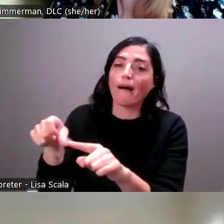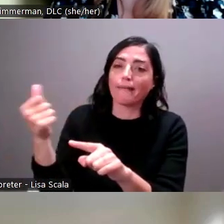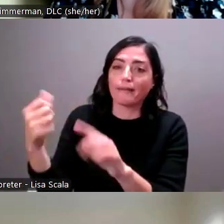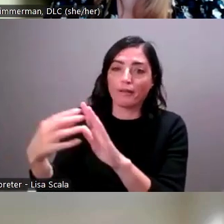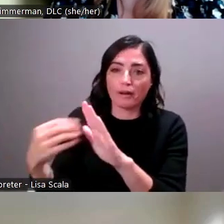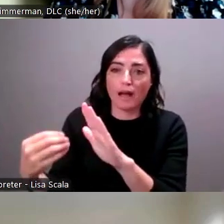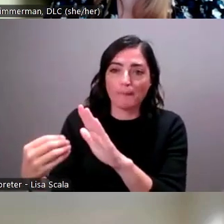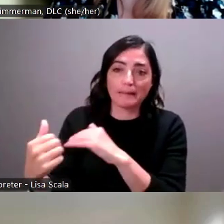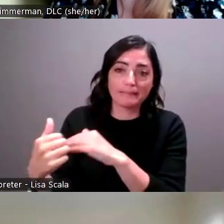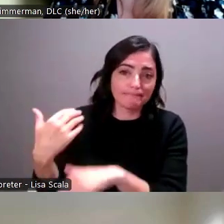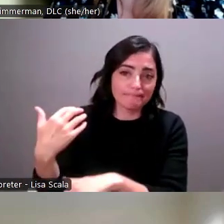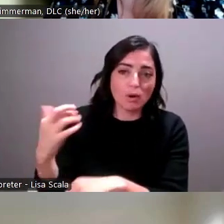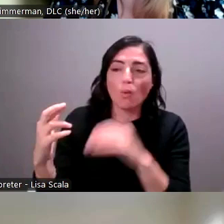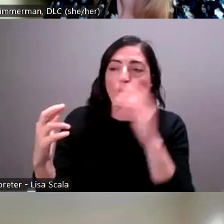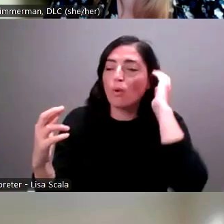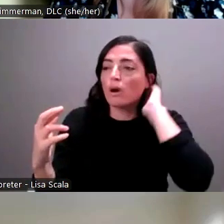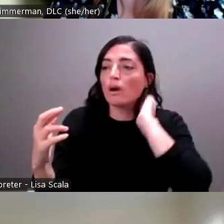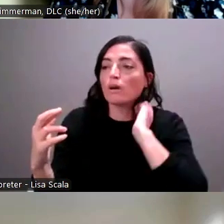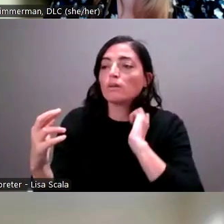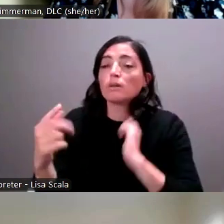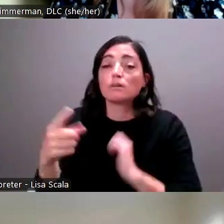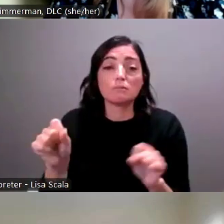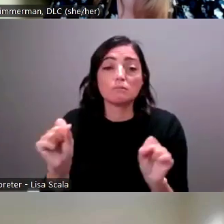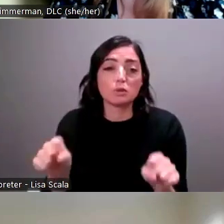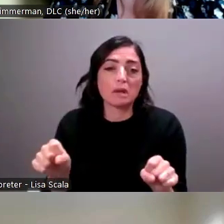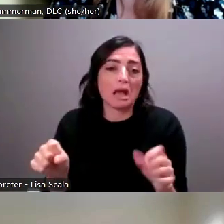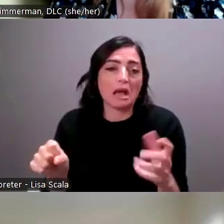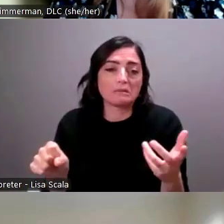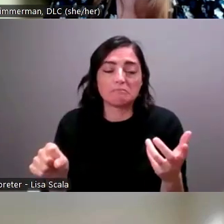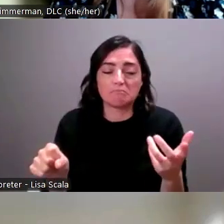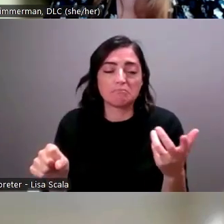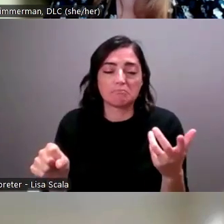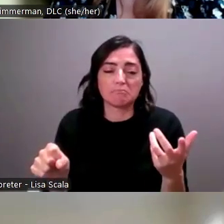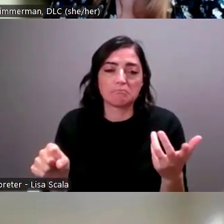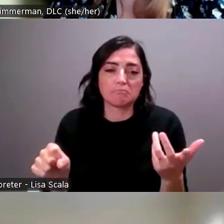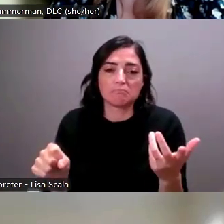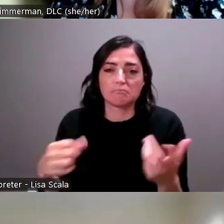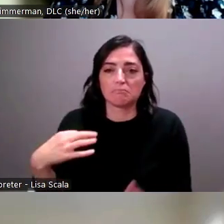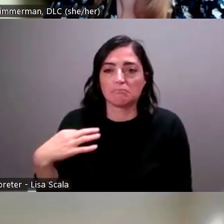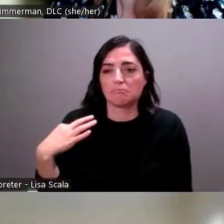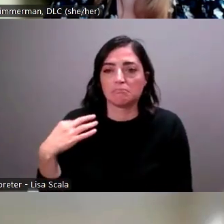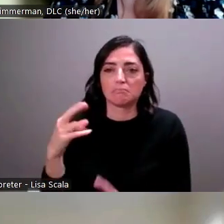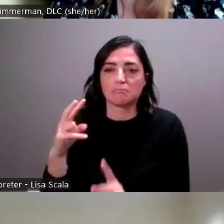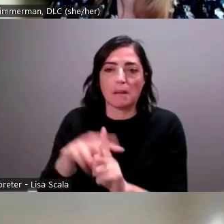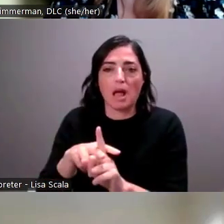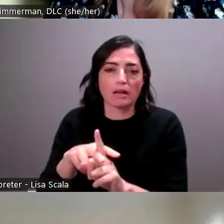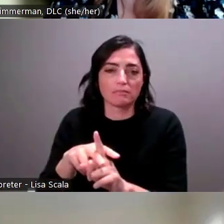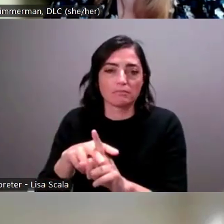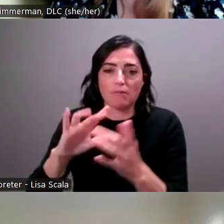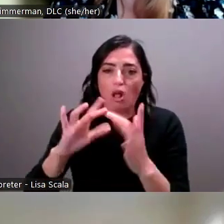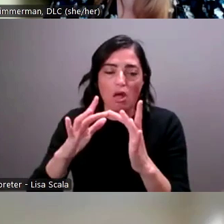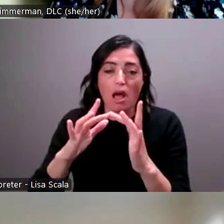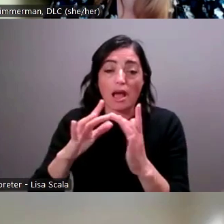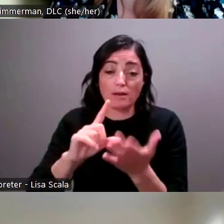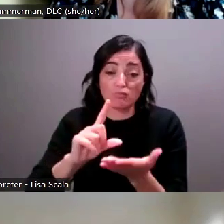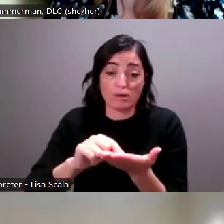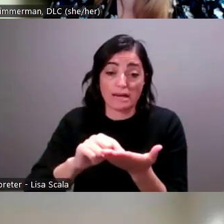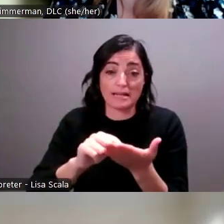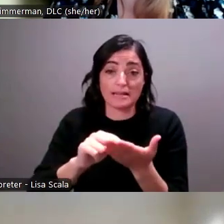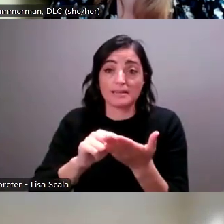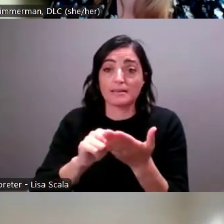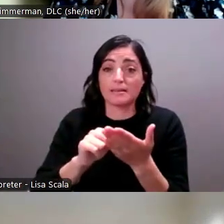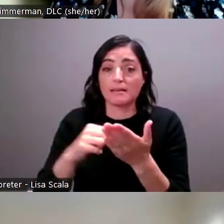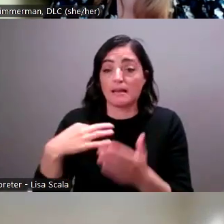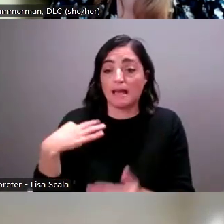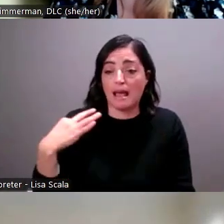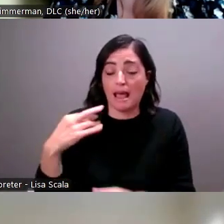copy, or you could simply, like I said, apply online, print out an application, or